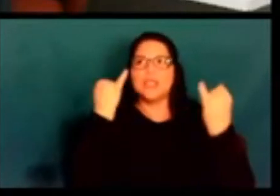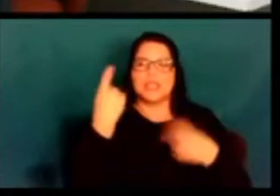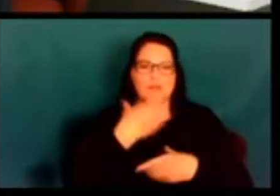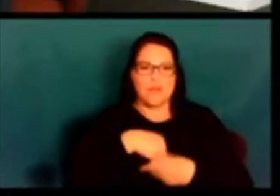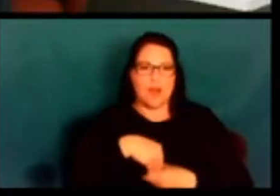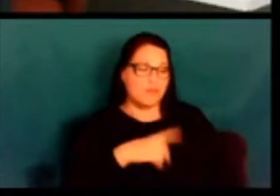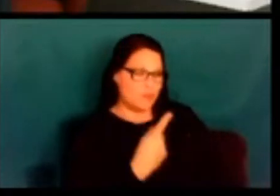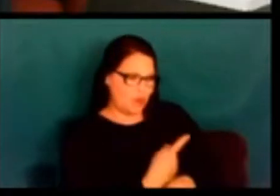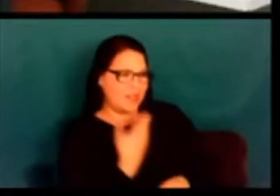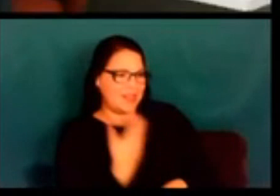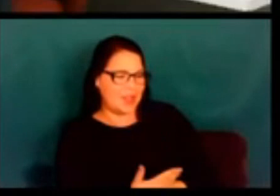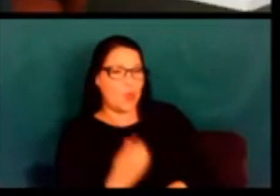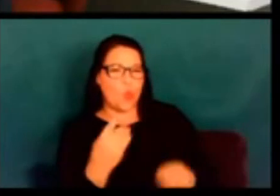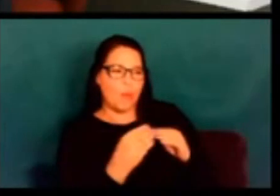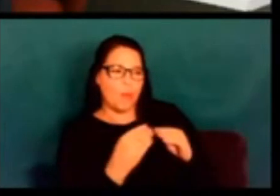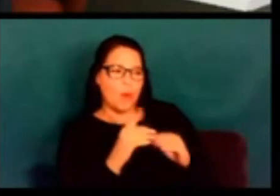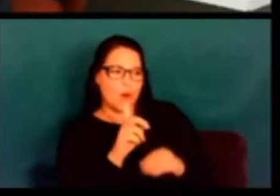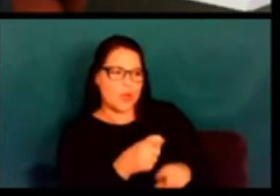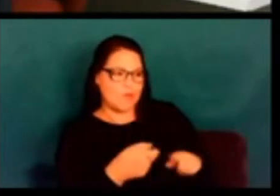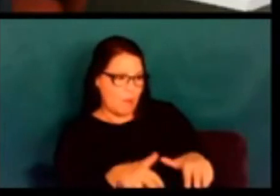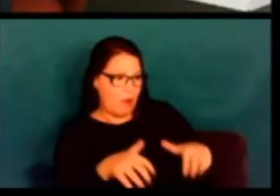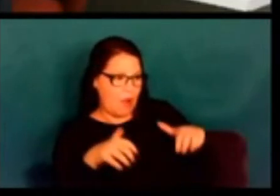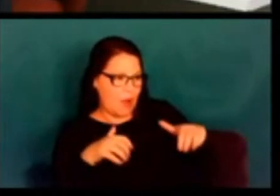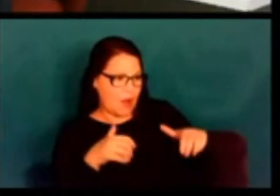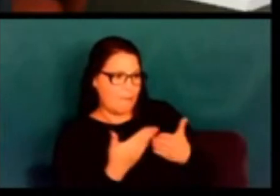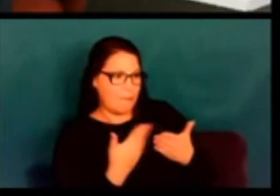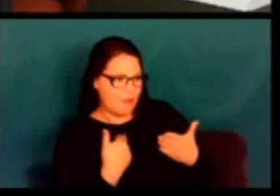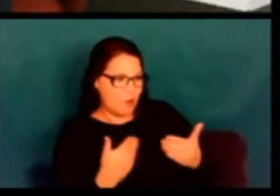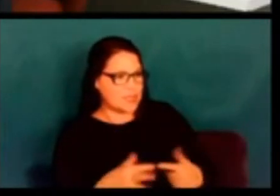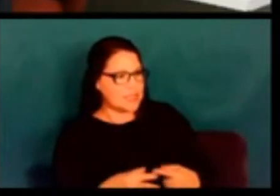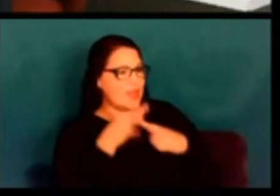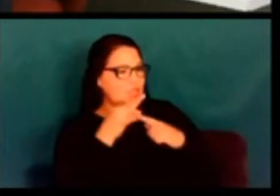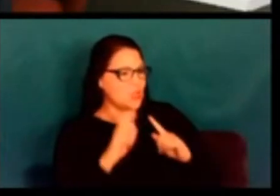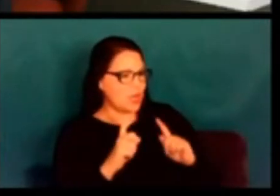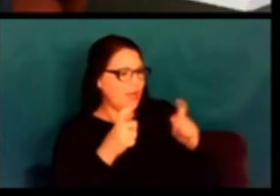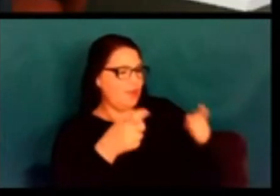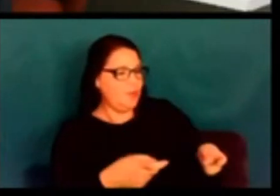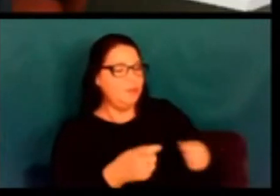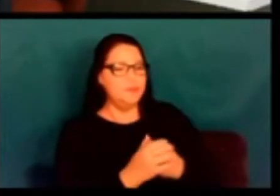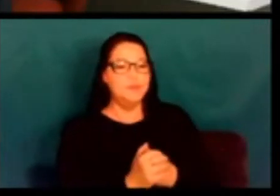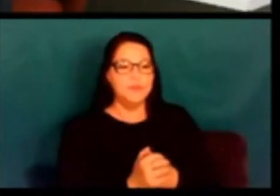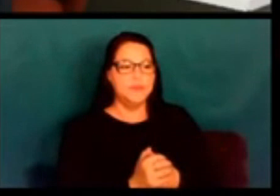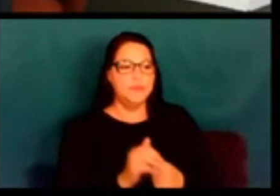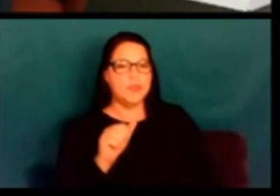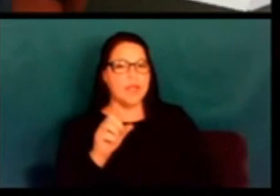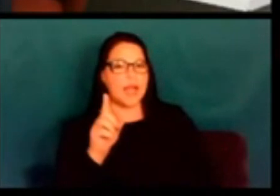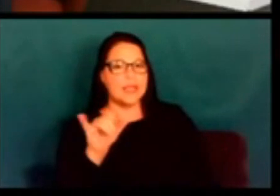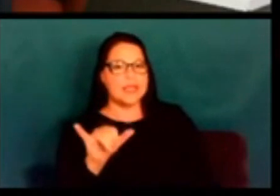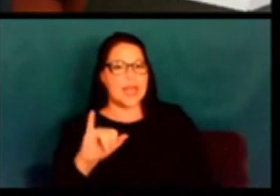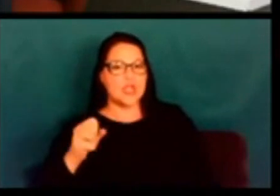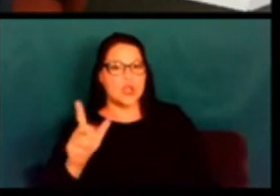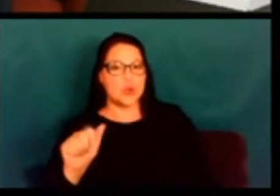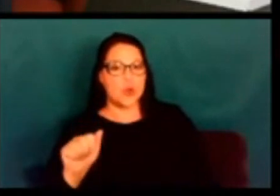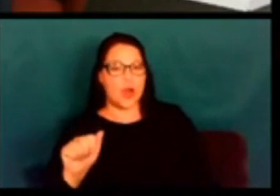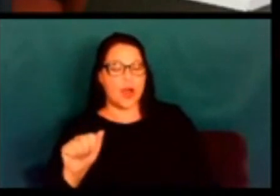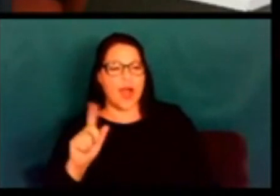you. We have one last question from the audience before we go to our special giveaway. Ade Joshua Omotosho asks, Sun